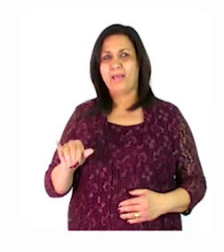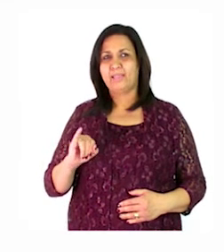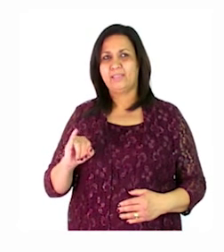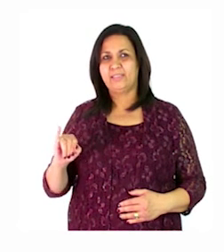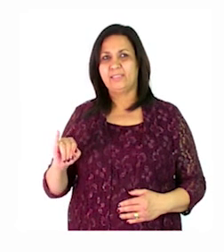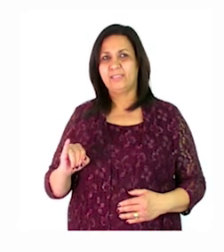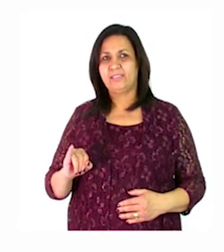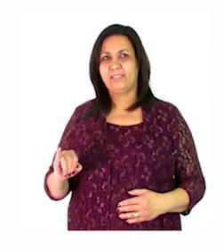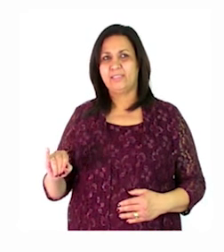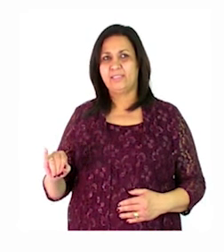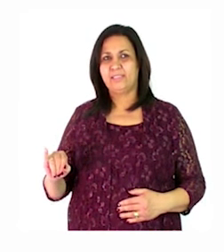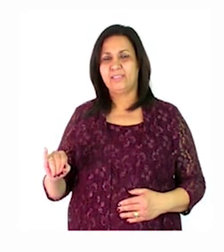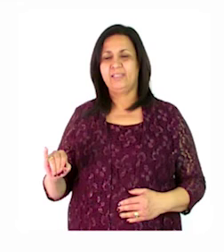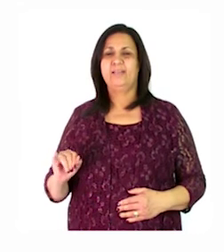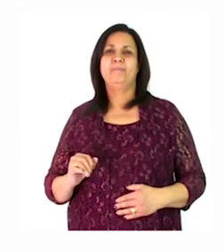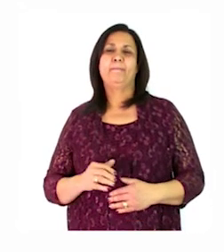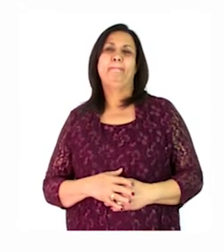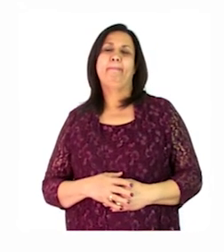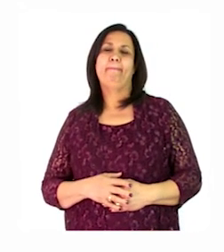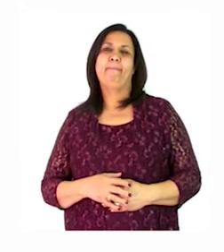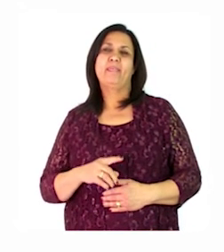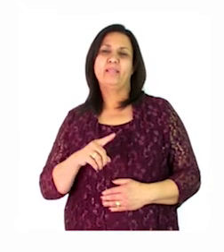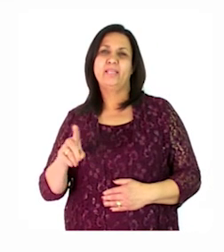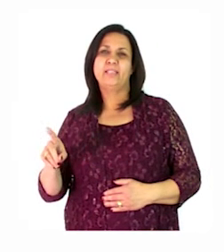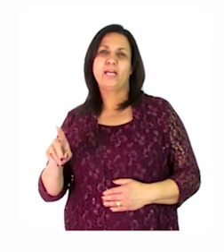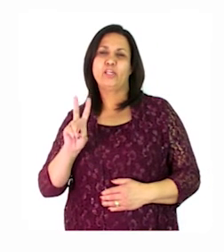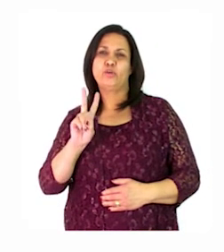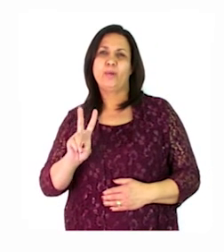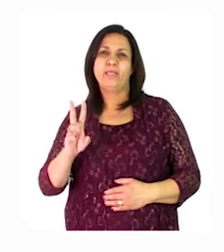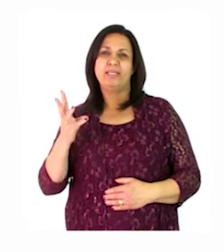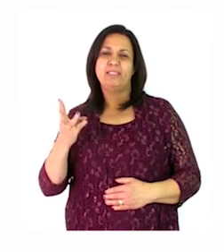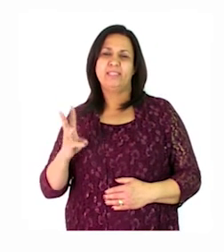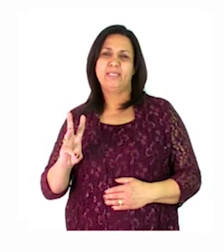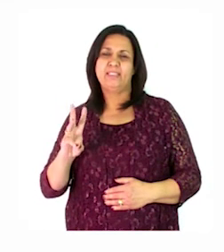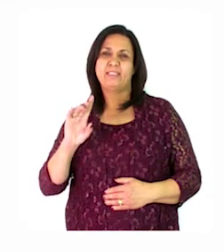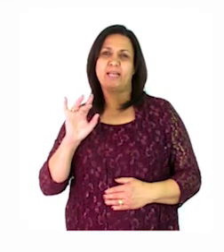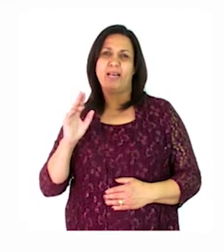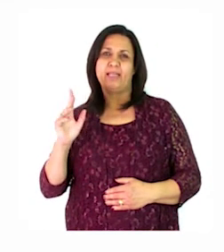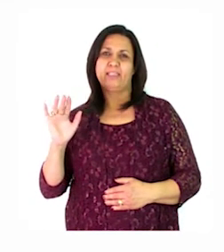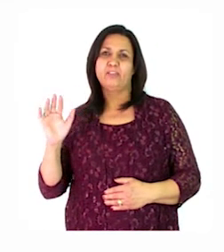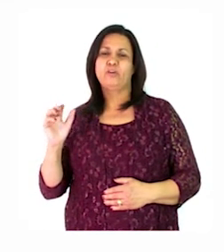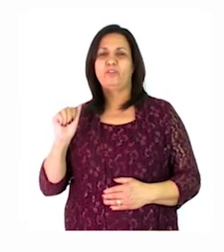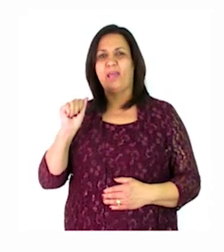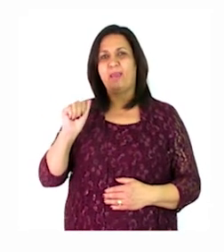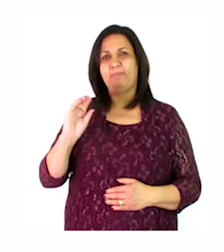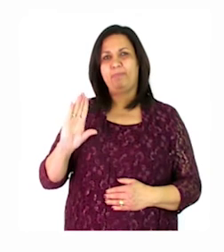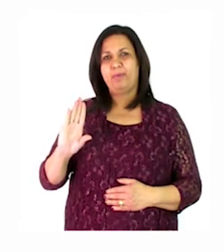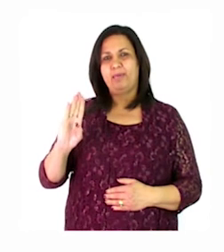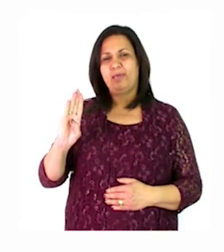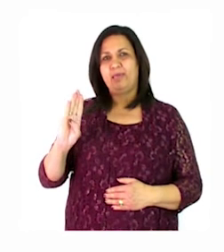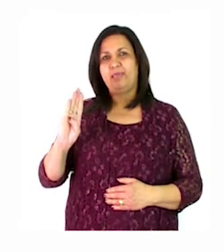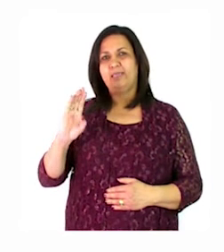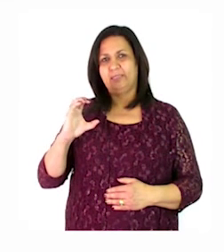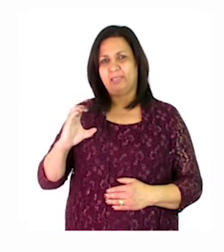and Z. So these are the 26 letters of the alphabet